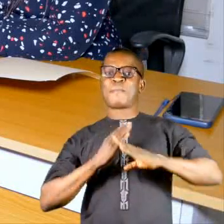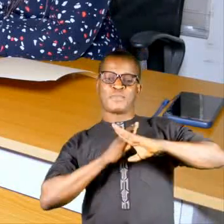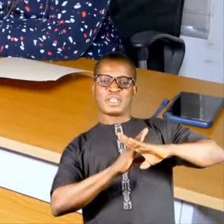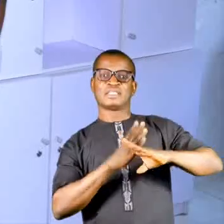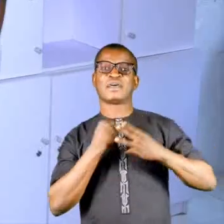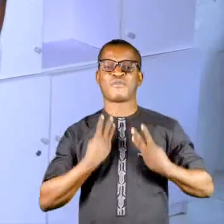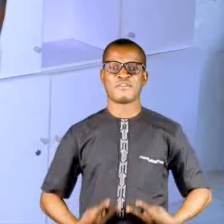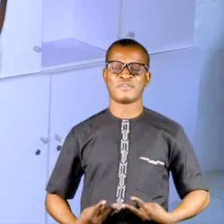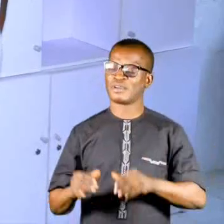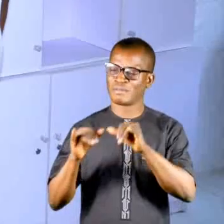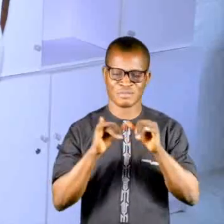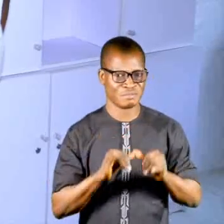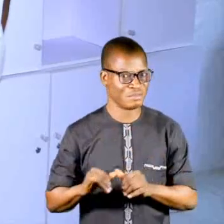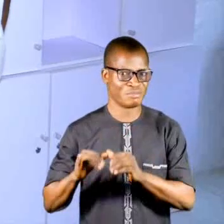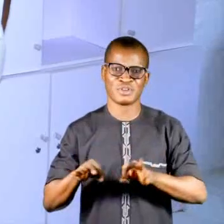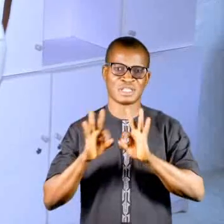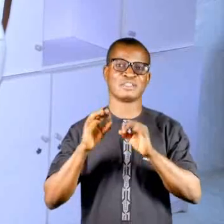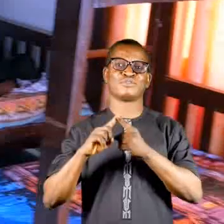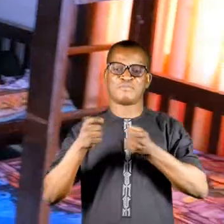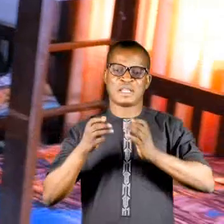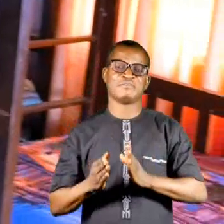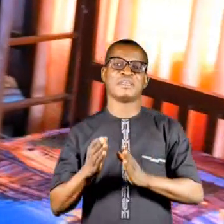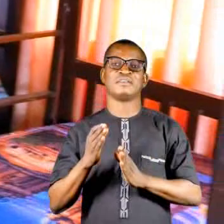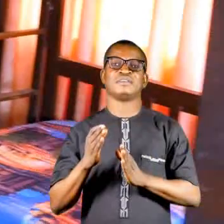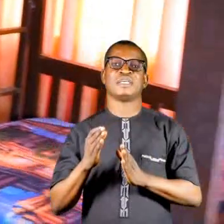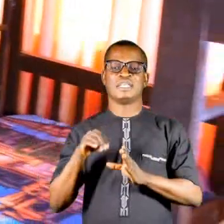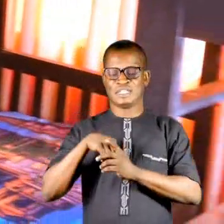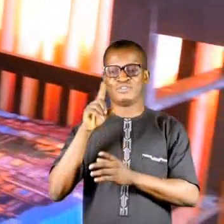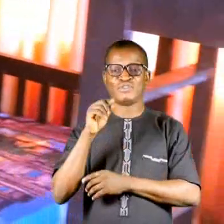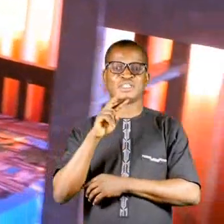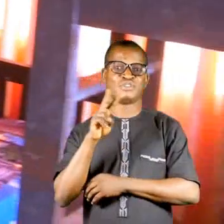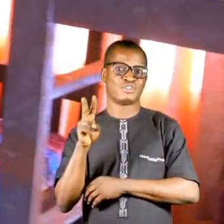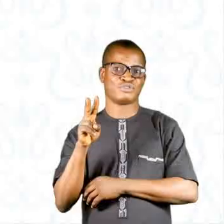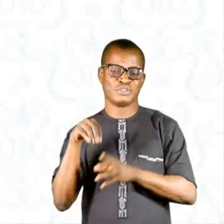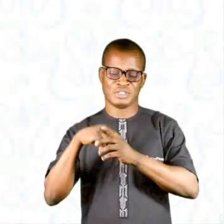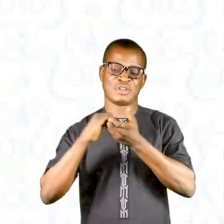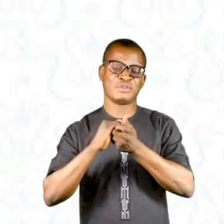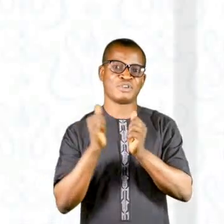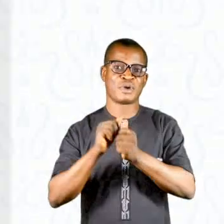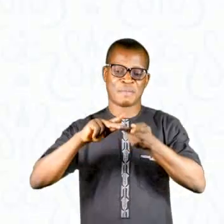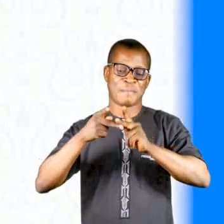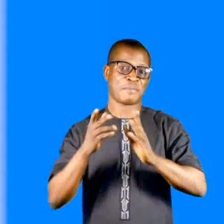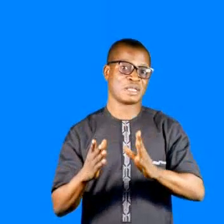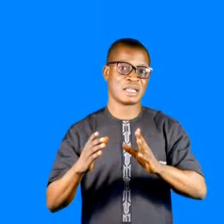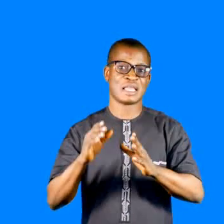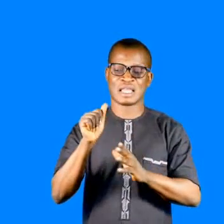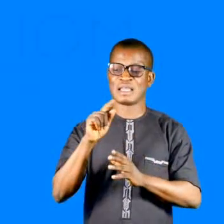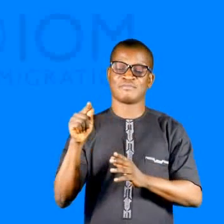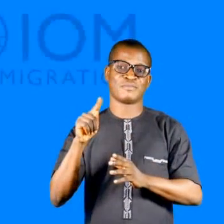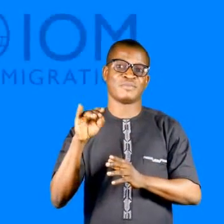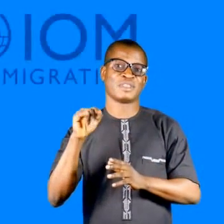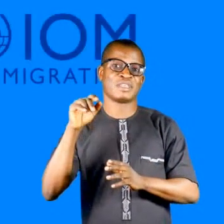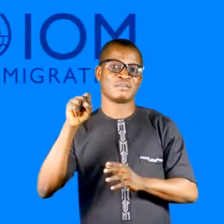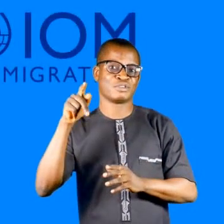Victims' protection and welfare is paramount to the management of NAPTIP. In 2022, in collaboration with partners,